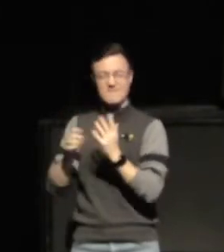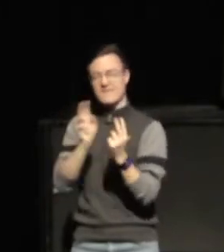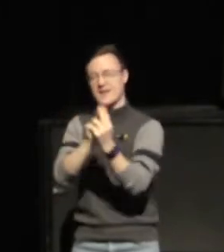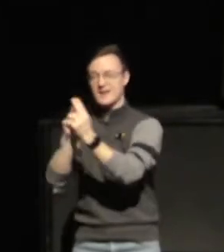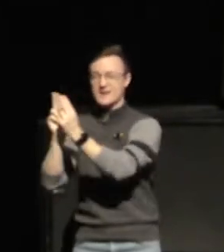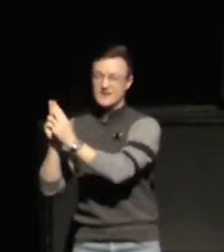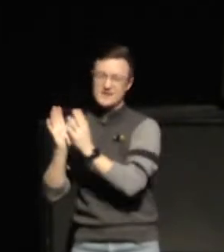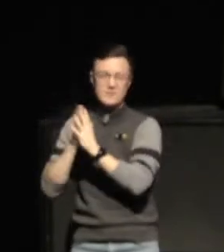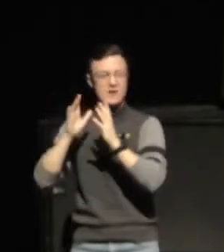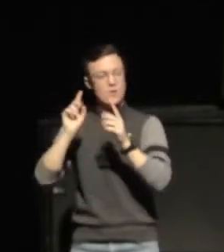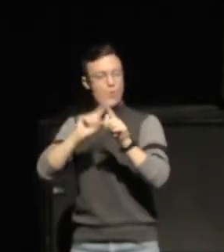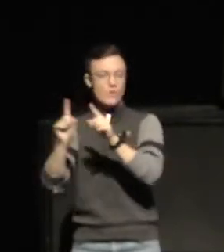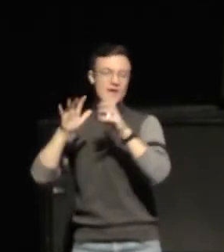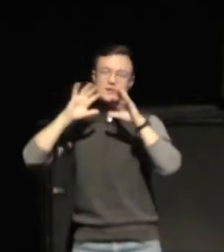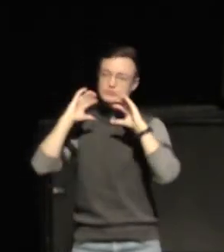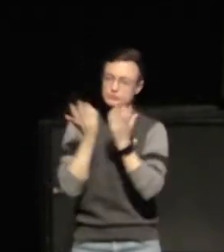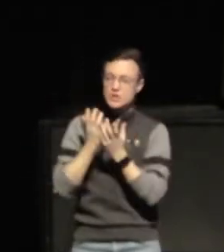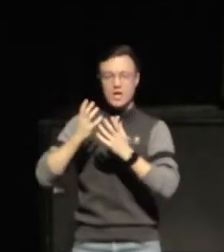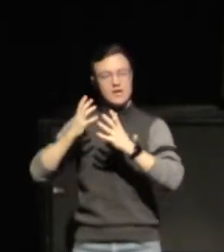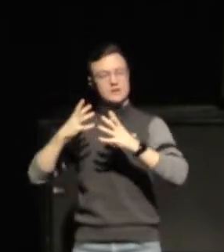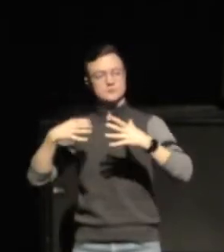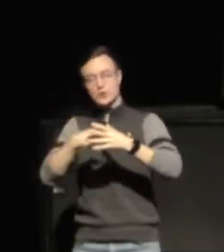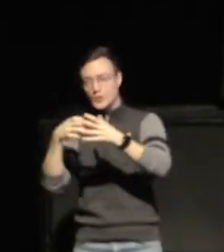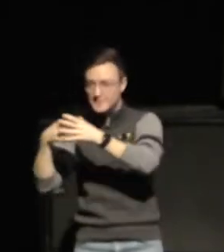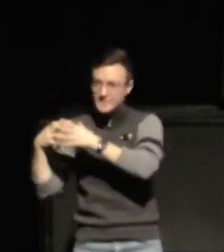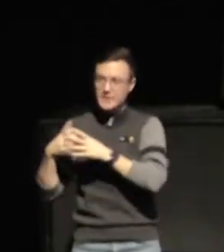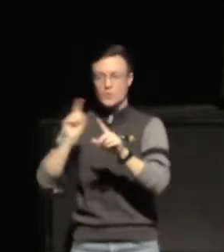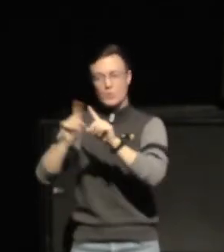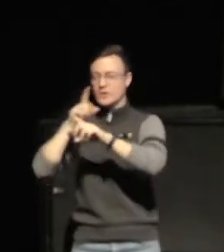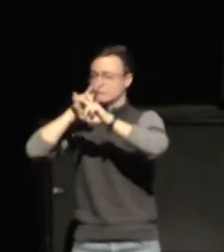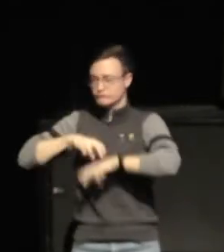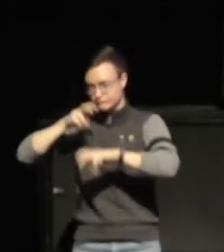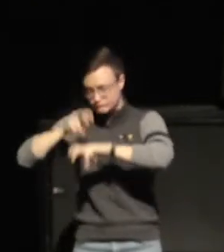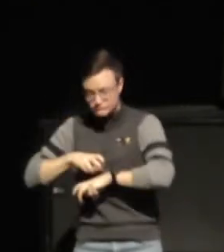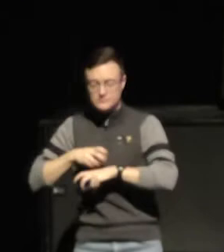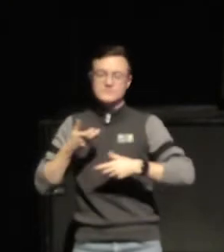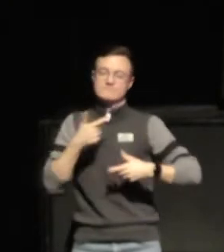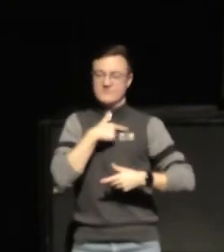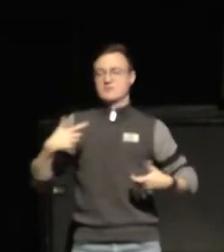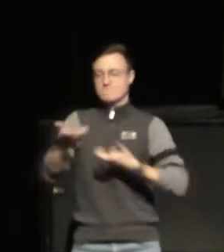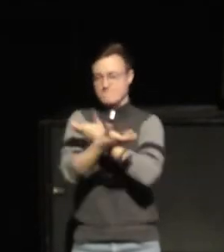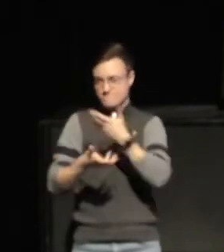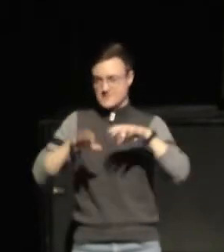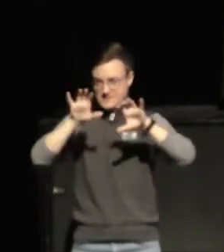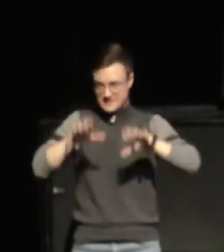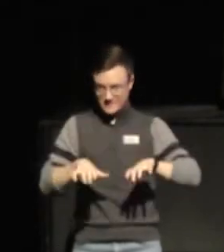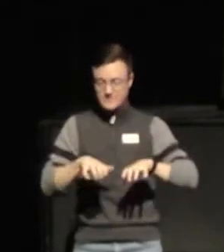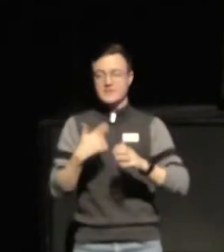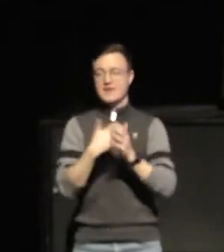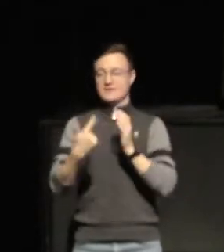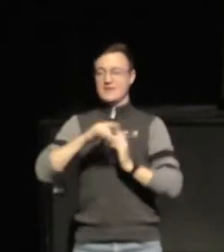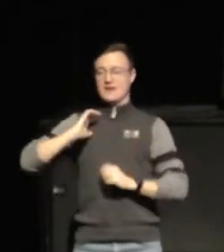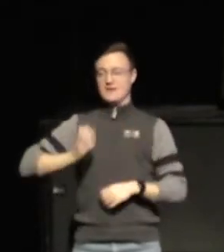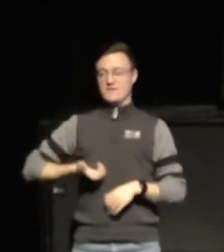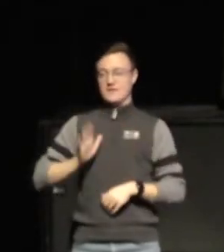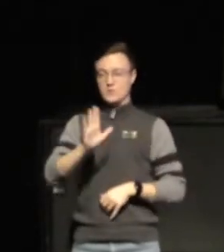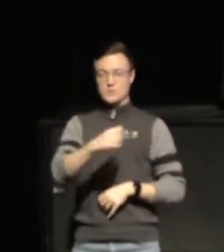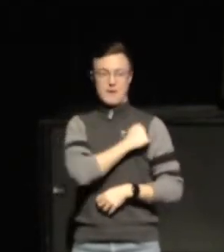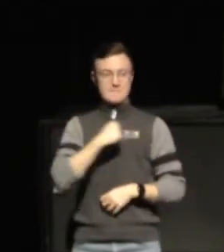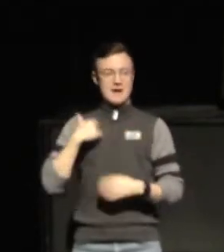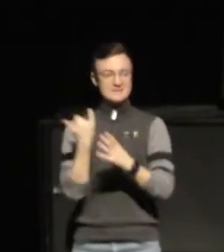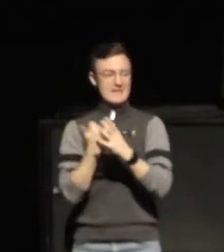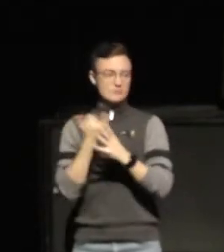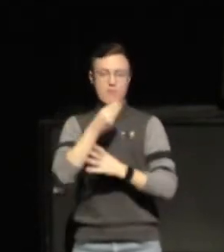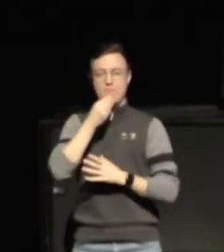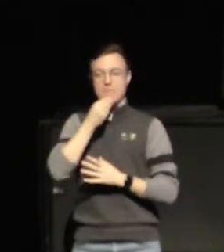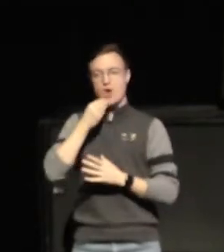movements and other organizations and researchers. And it's called Women's Power in Food Struggles. And it